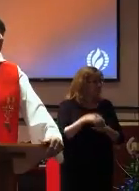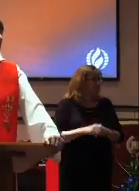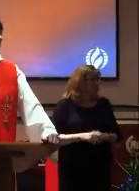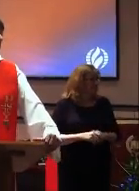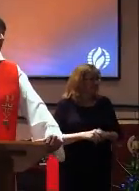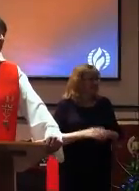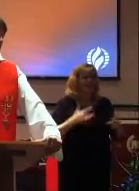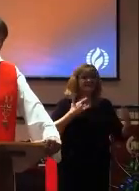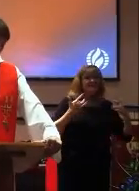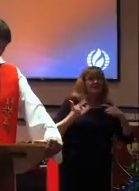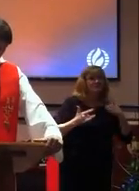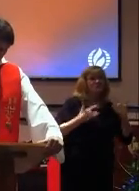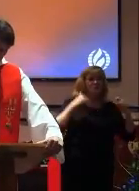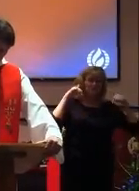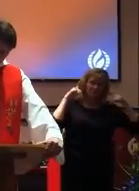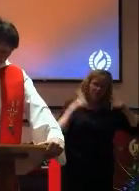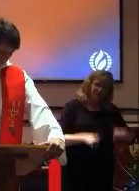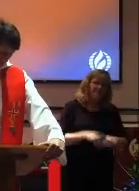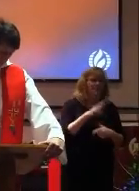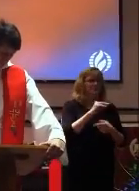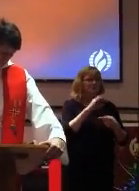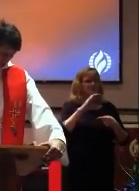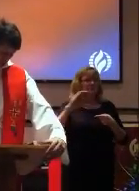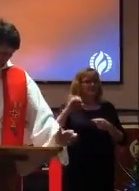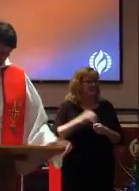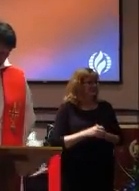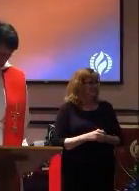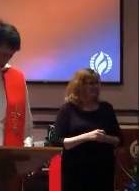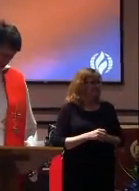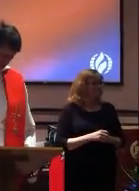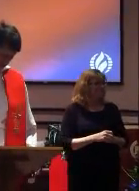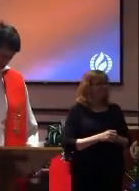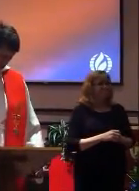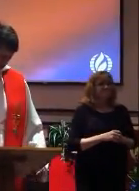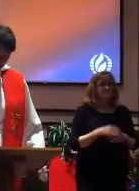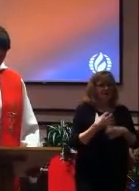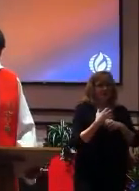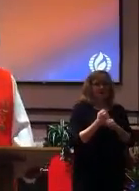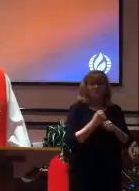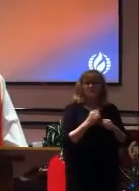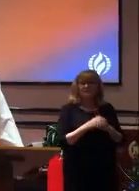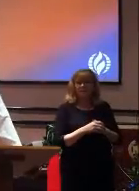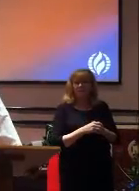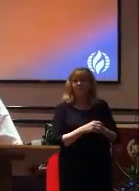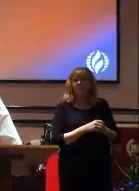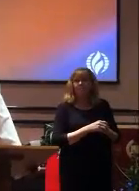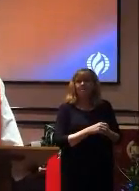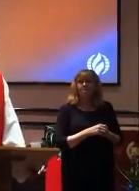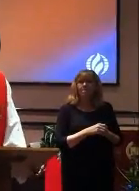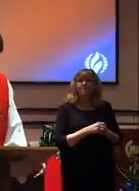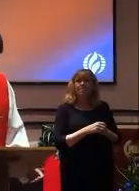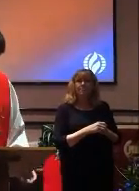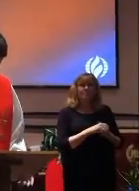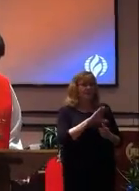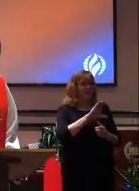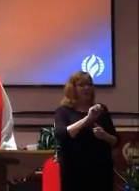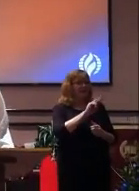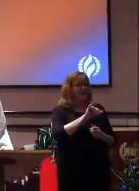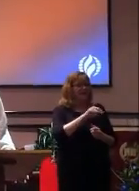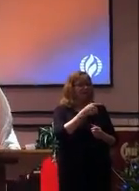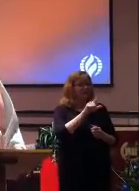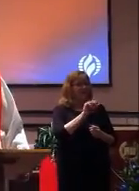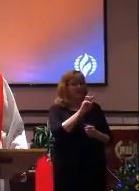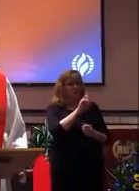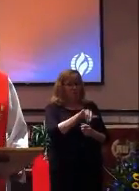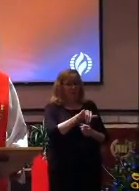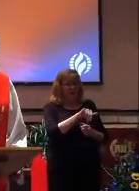joy to be in this denomination. I want to share in closing a piece that Kathy Galloway, who was part of